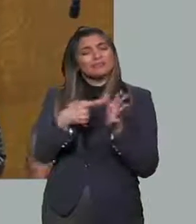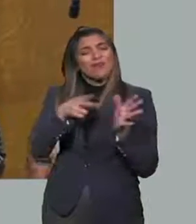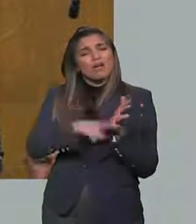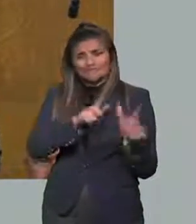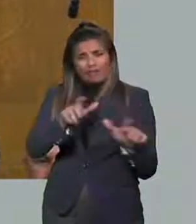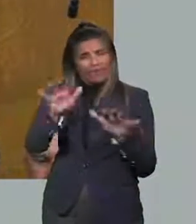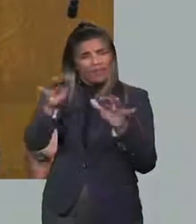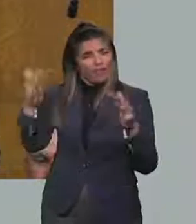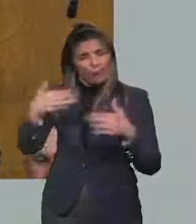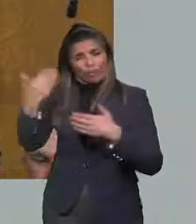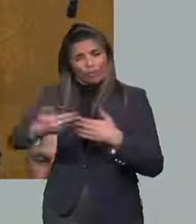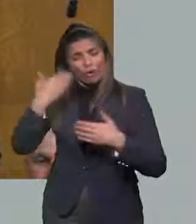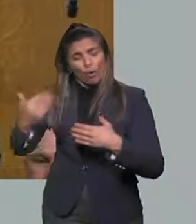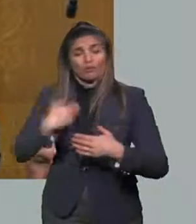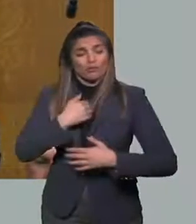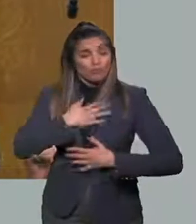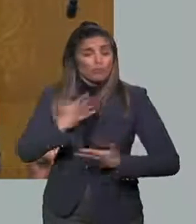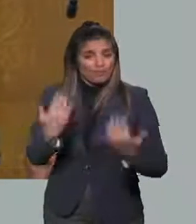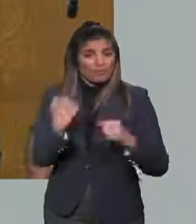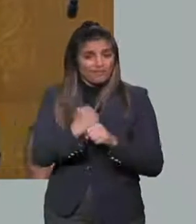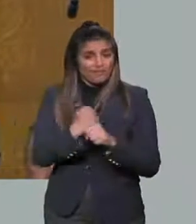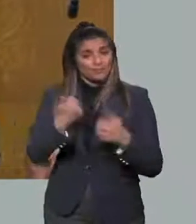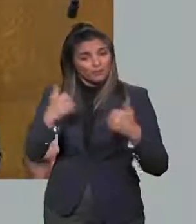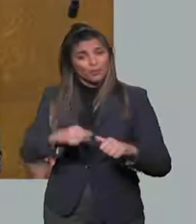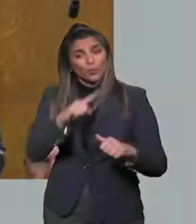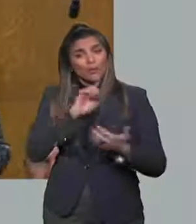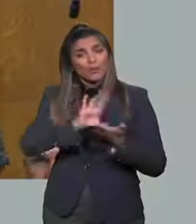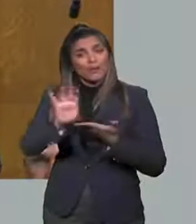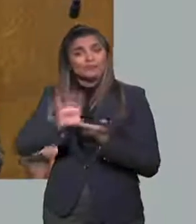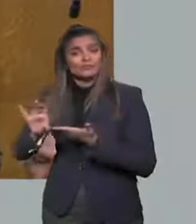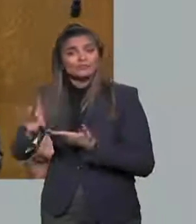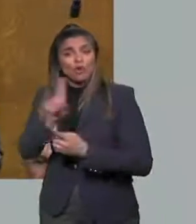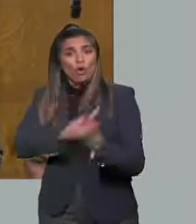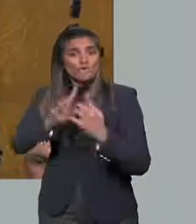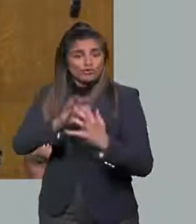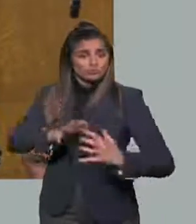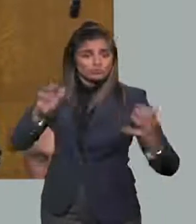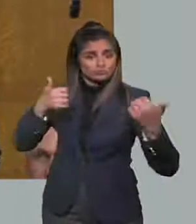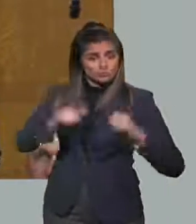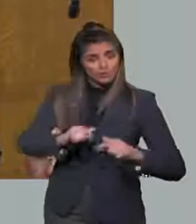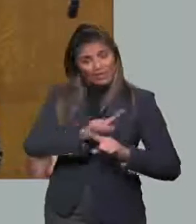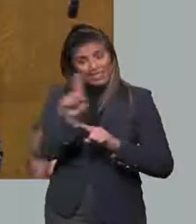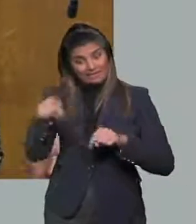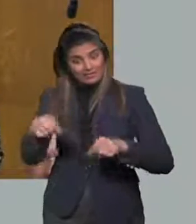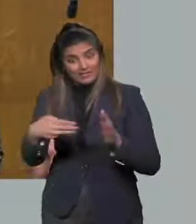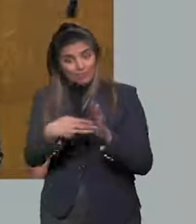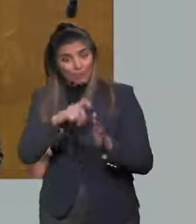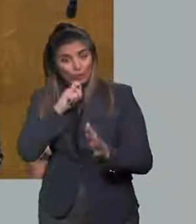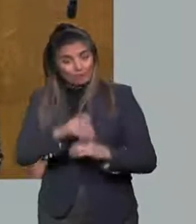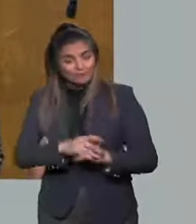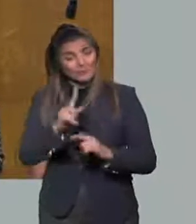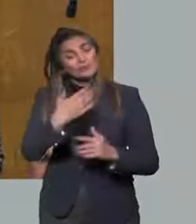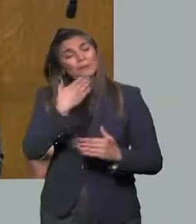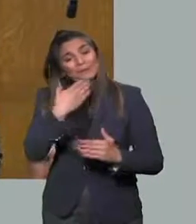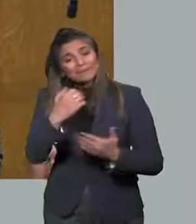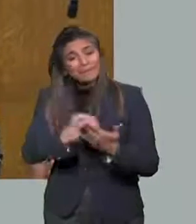hosting a pledging conference later this month for that crisis. And can my right honourable friend ensure that we also